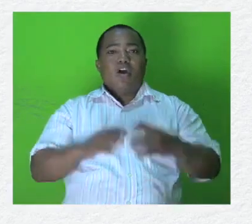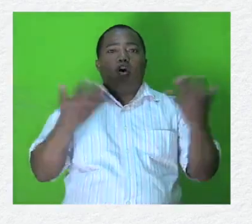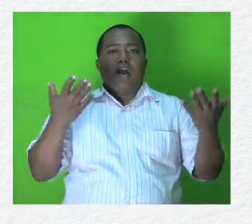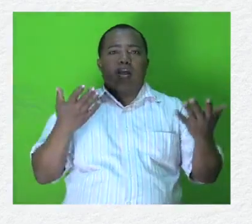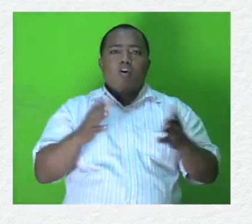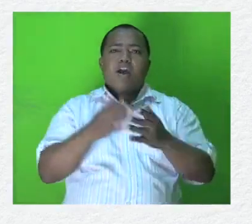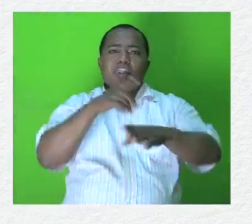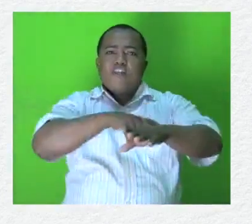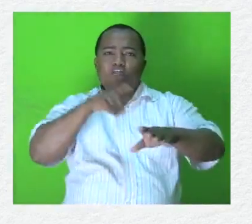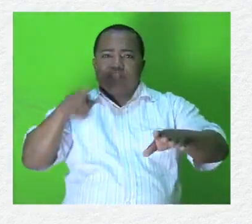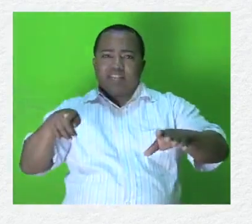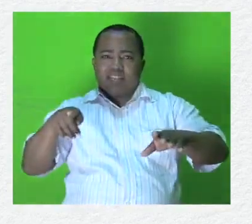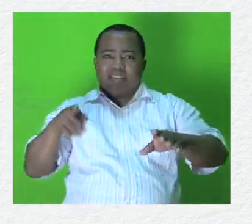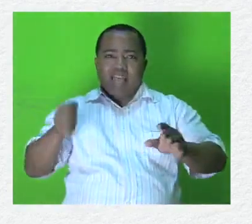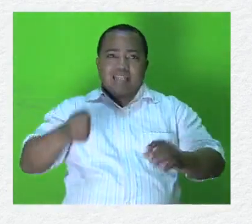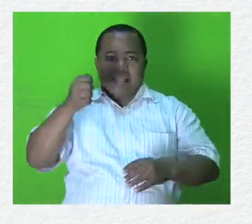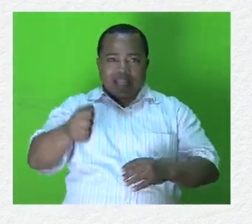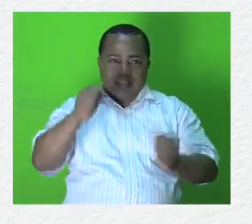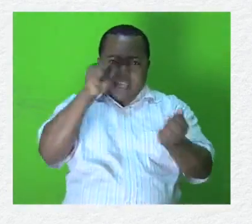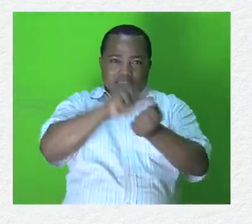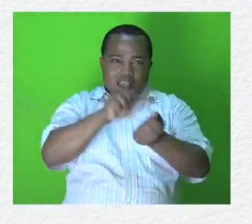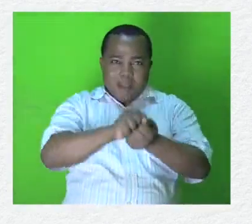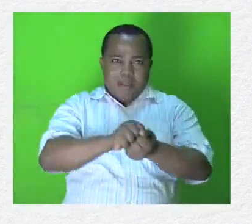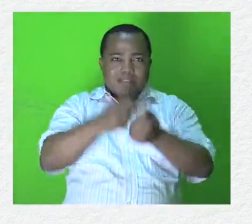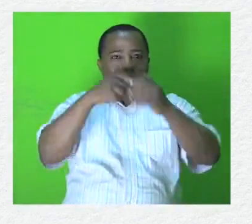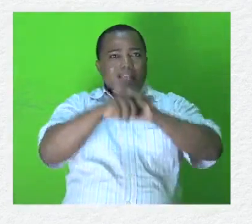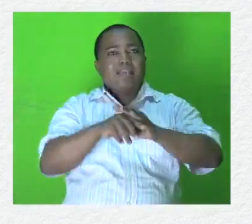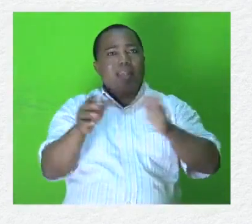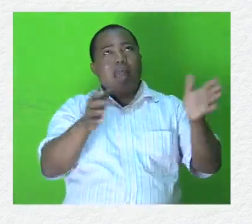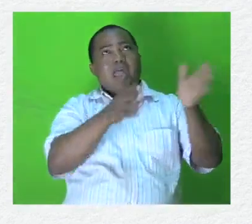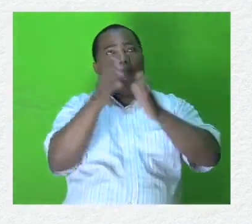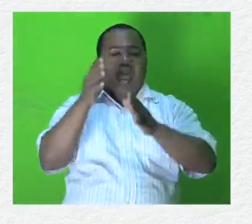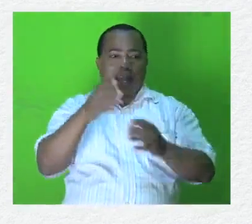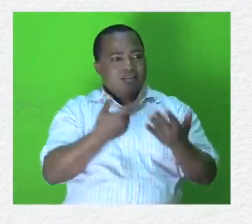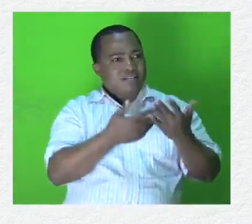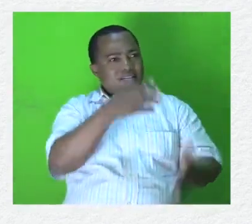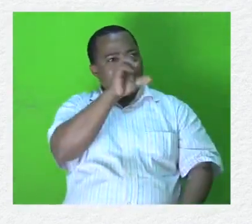What physical state of the component in air? Sada.